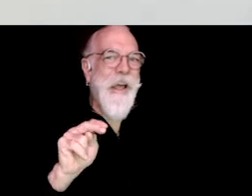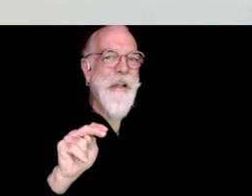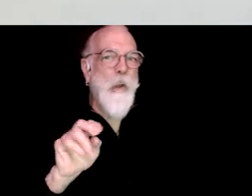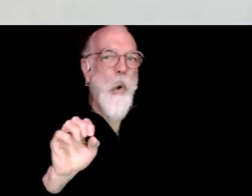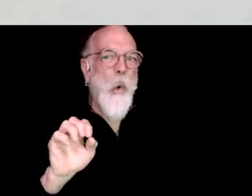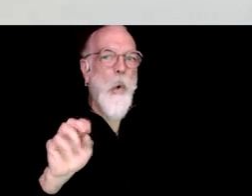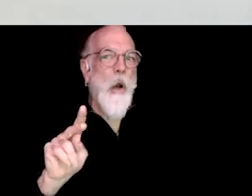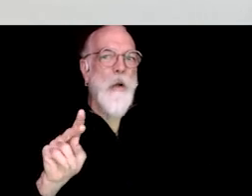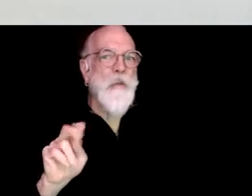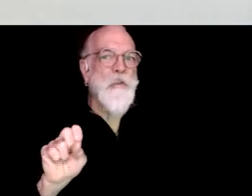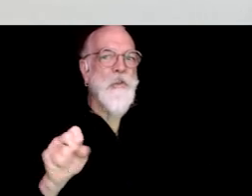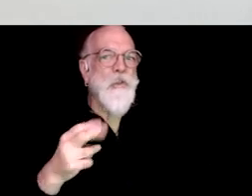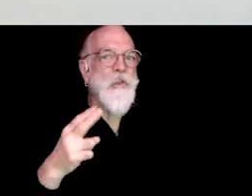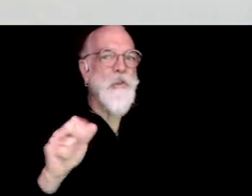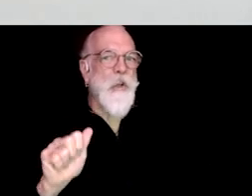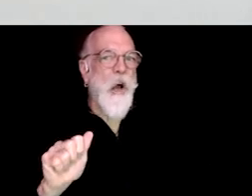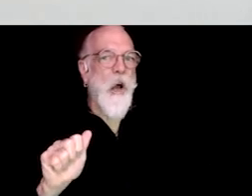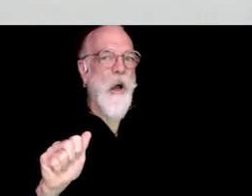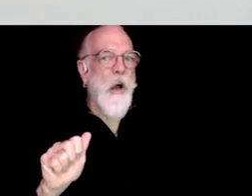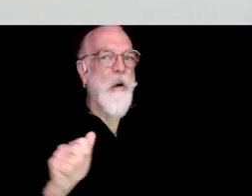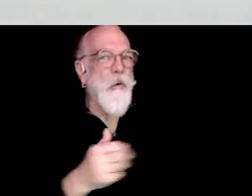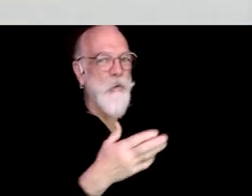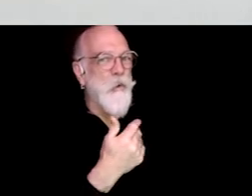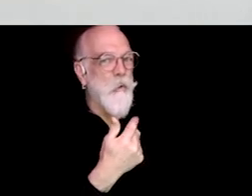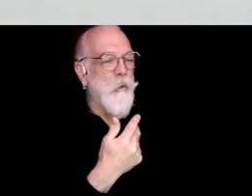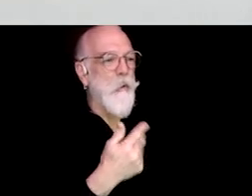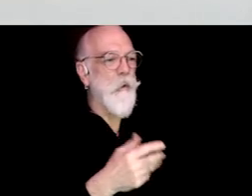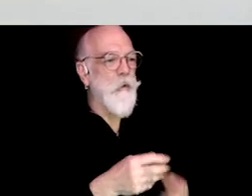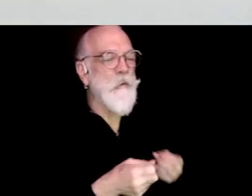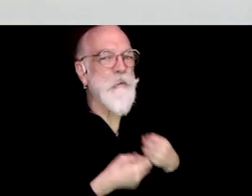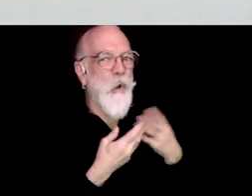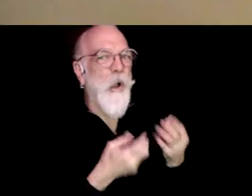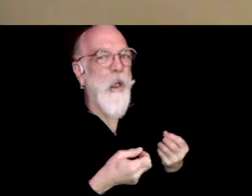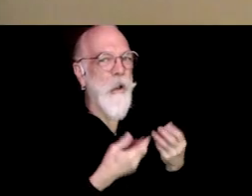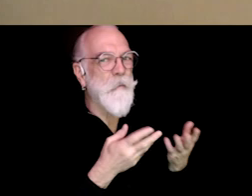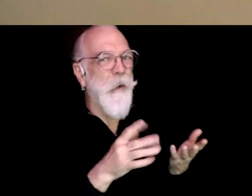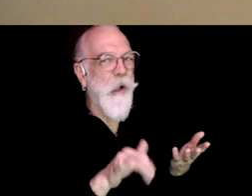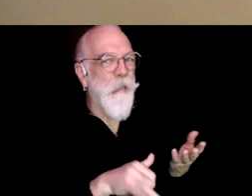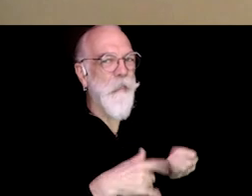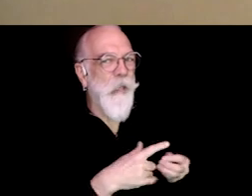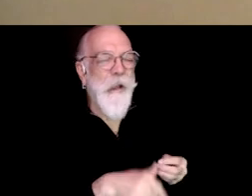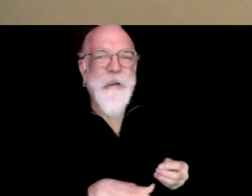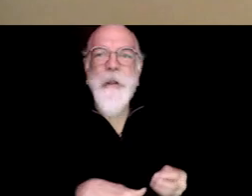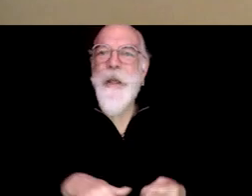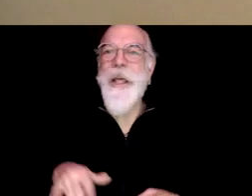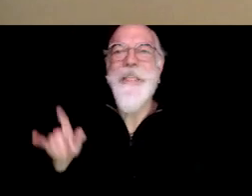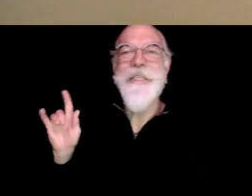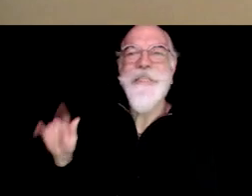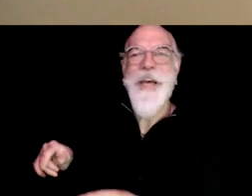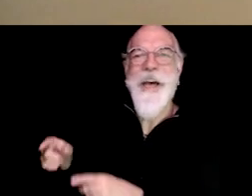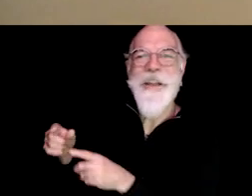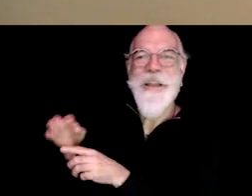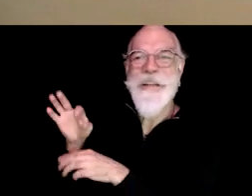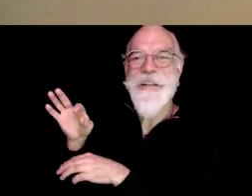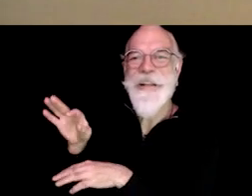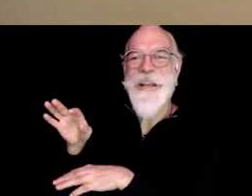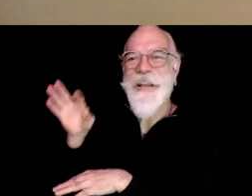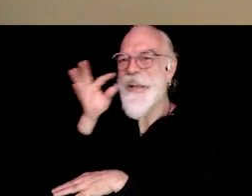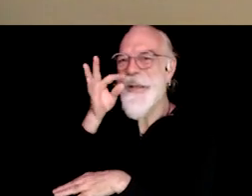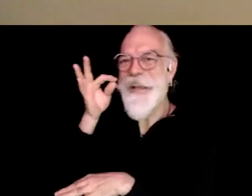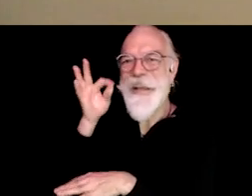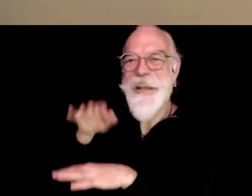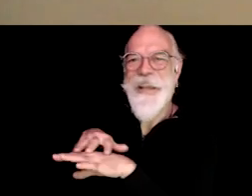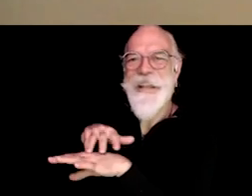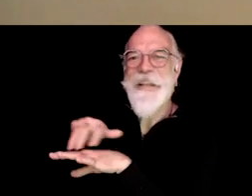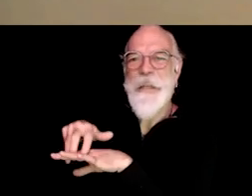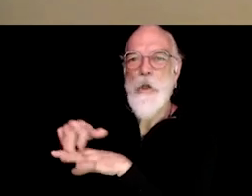you tell us about that? I feel it means all alive. It means all alive. And it also is